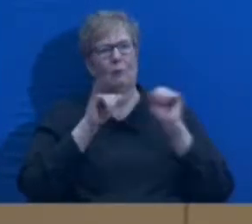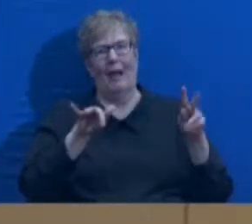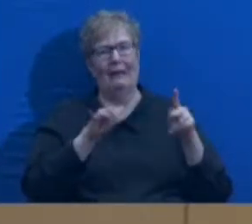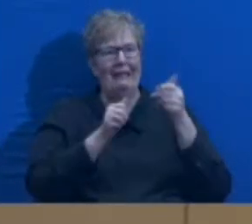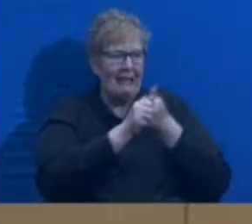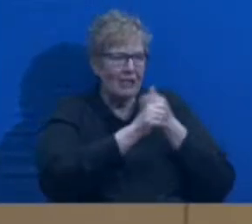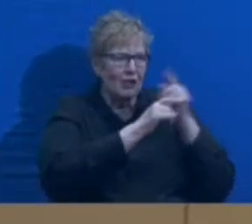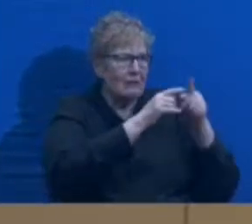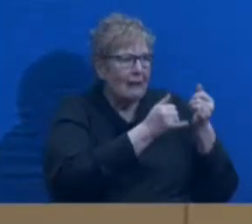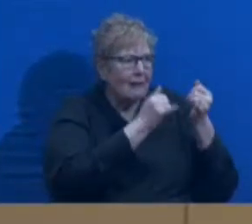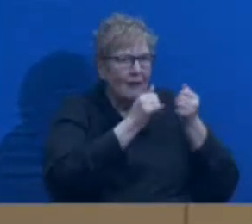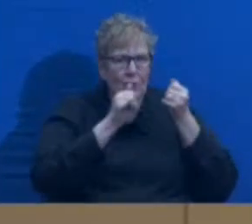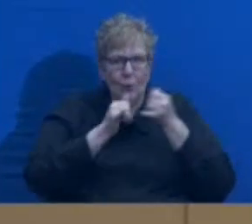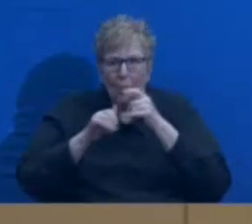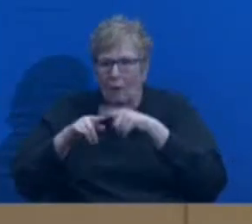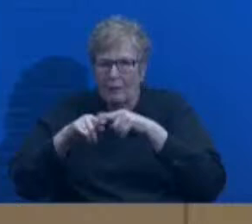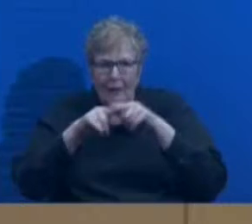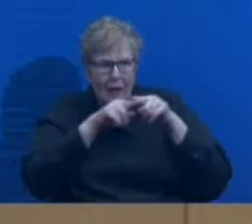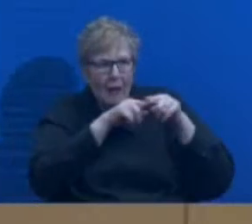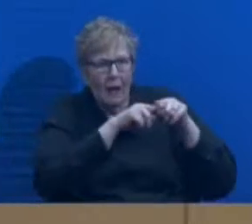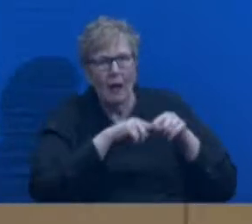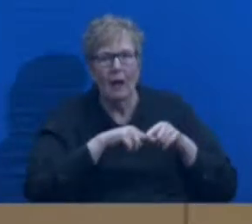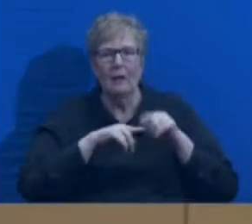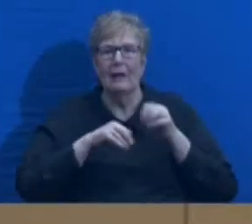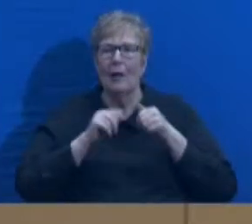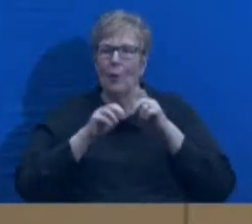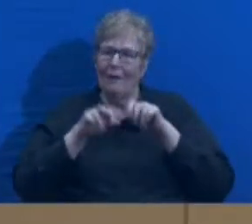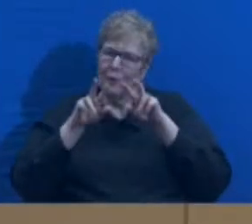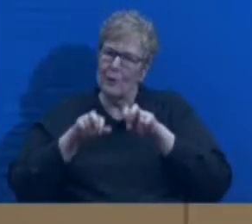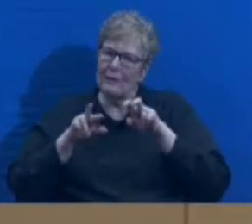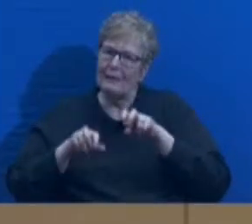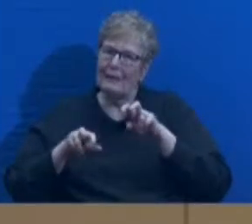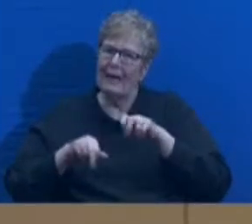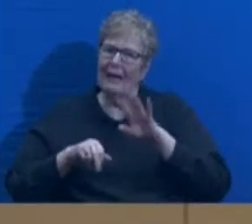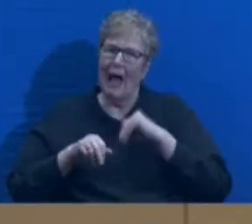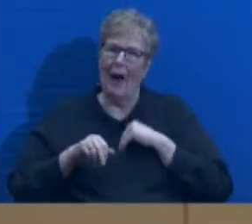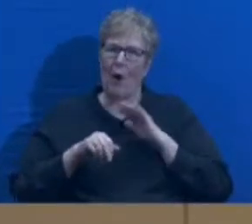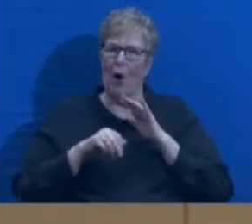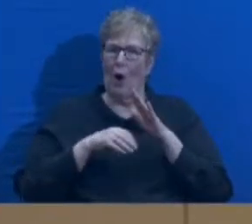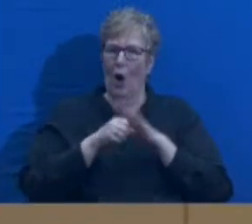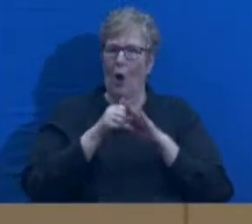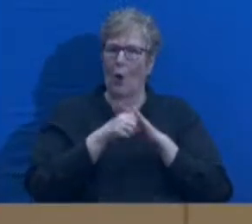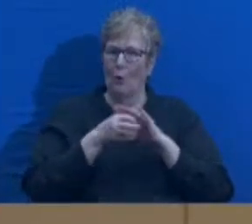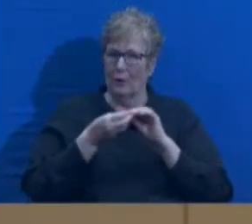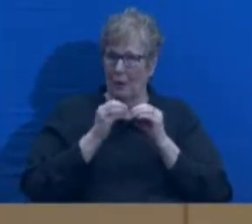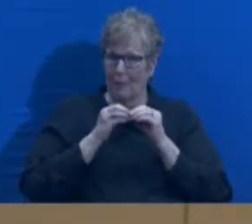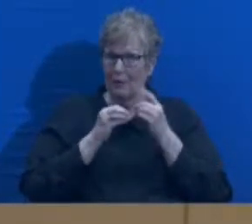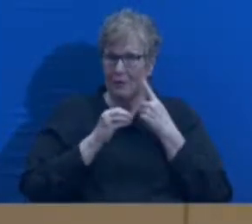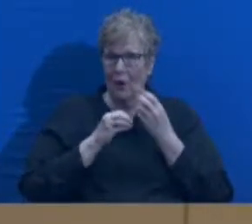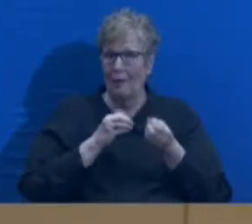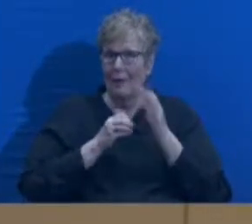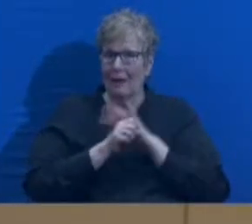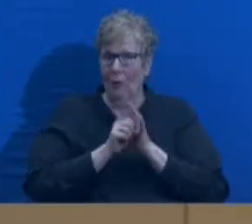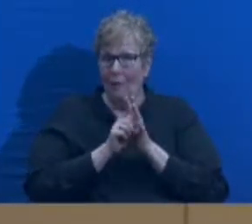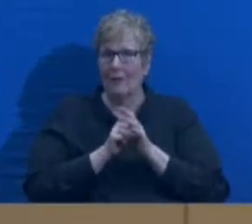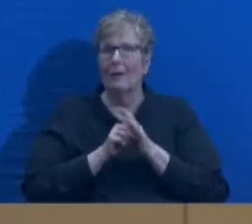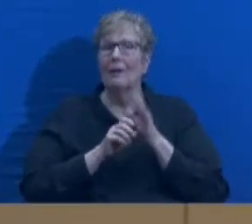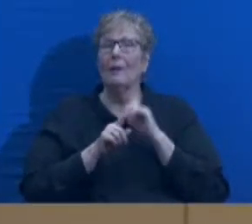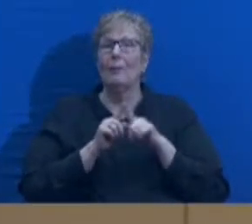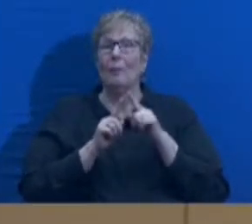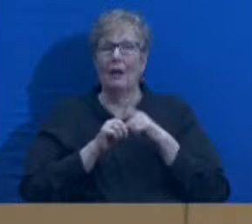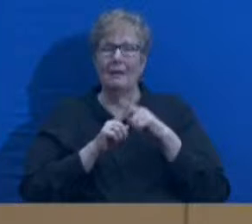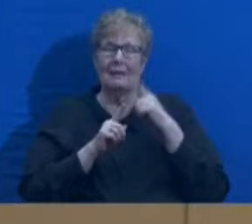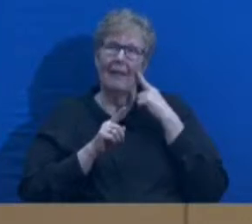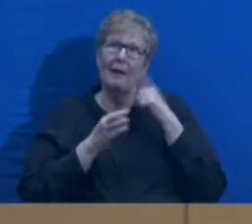The things that we are considering is assessing our current and local metrics, considering potential metrics to stay focused